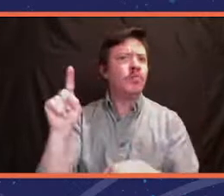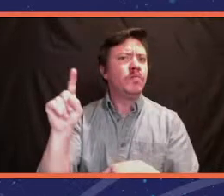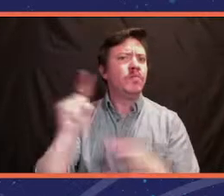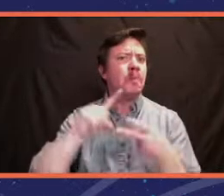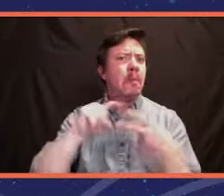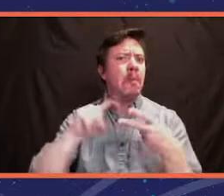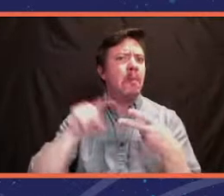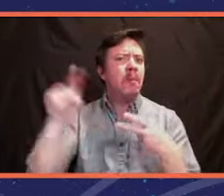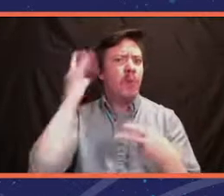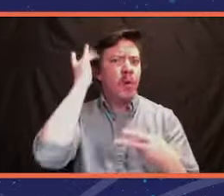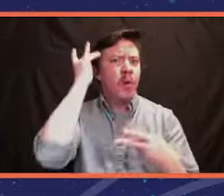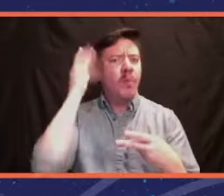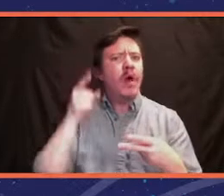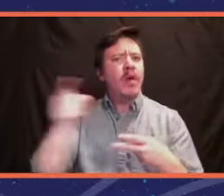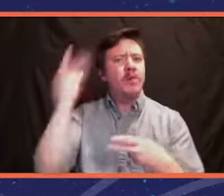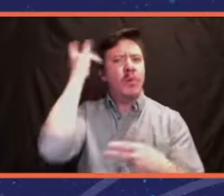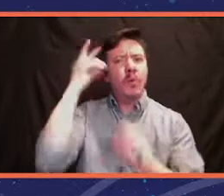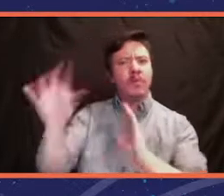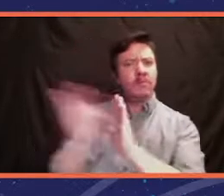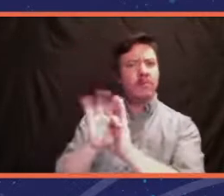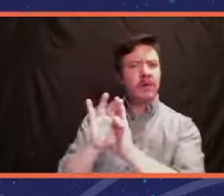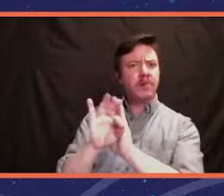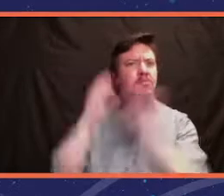So what made you pick what you did?